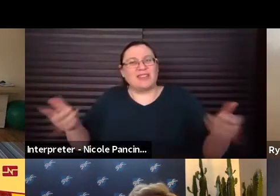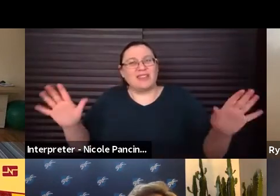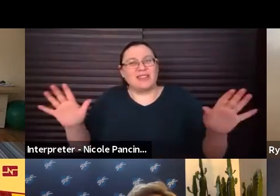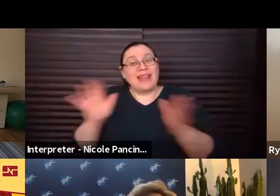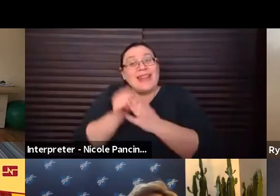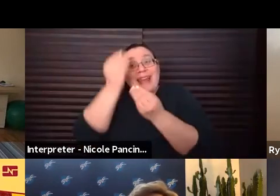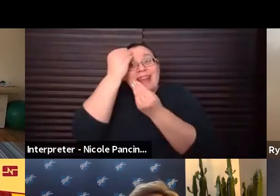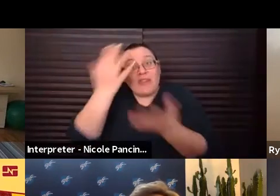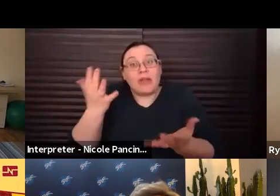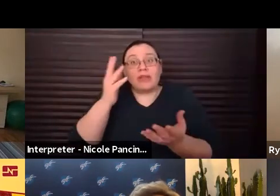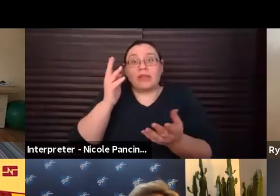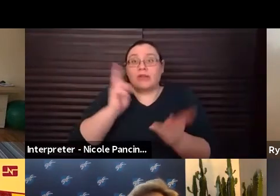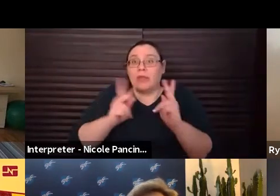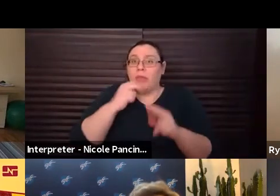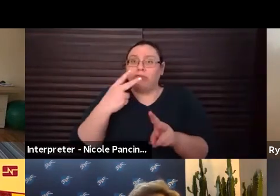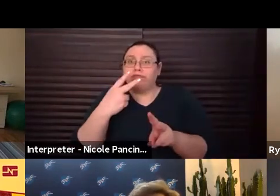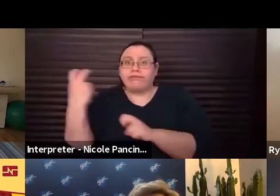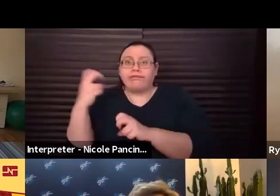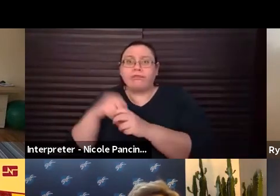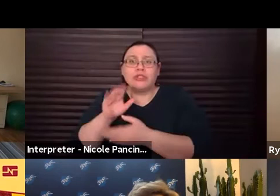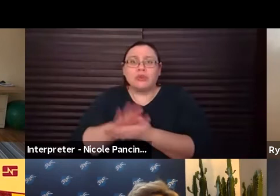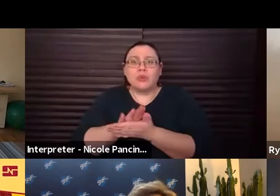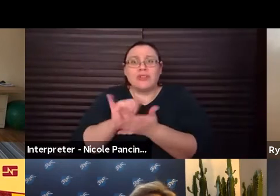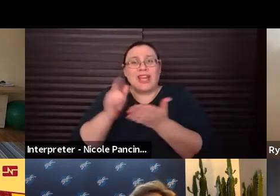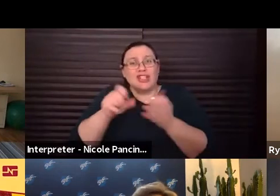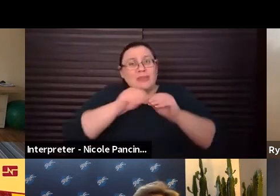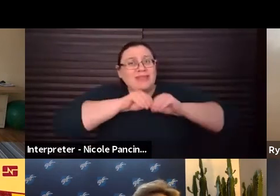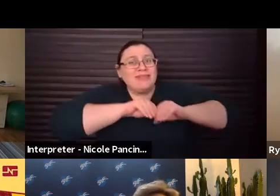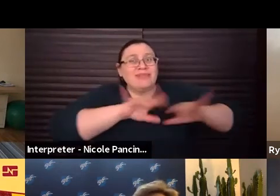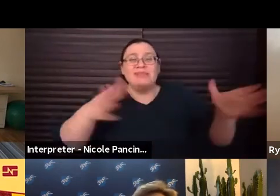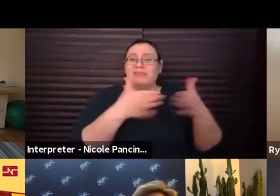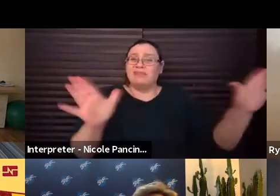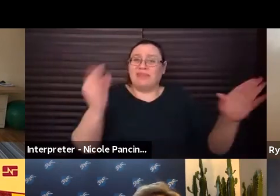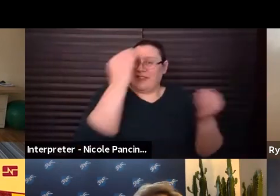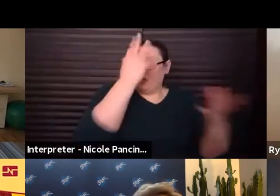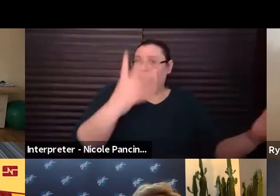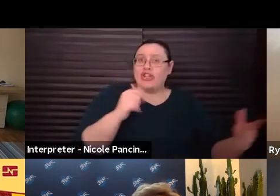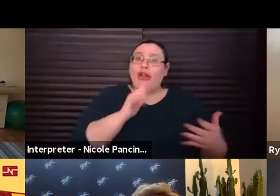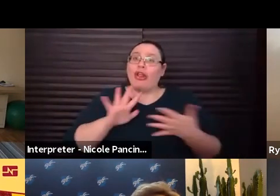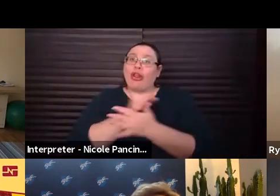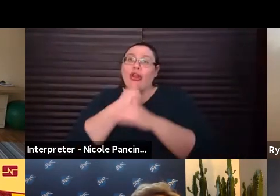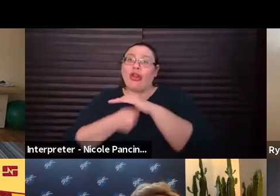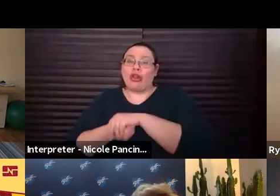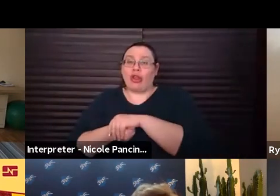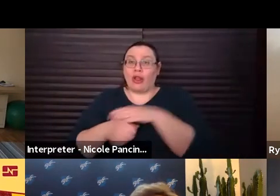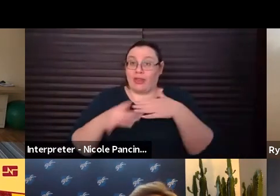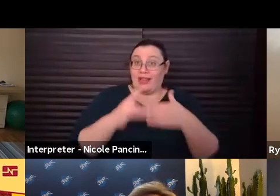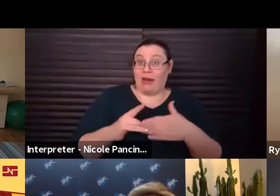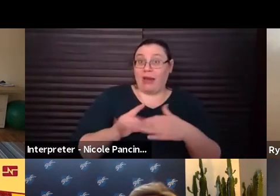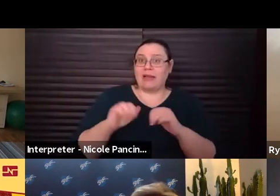about people who have gotten sick in school should be out there, not hidden. The guidance for how we actually make